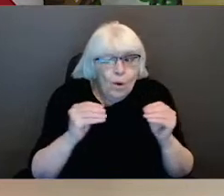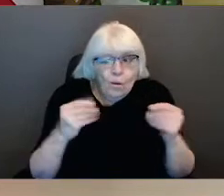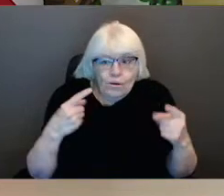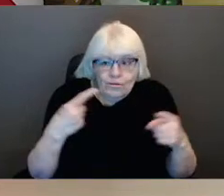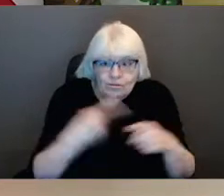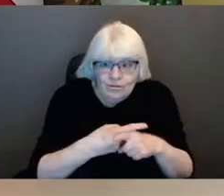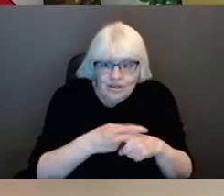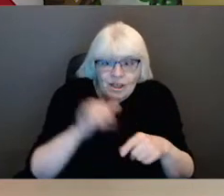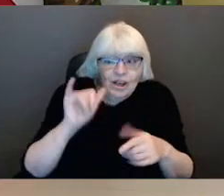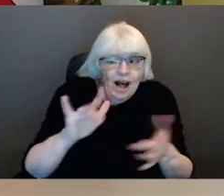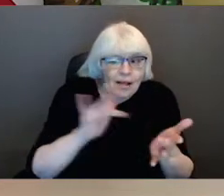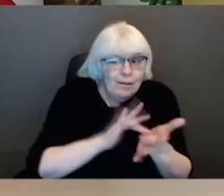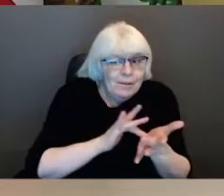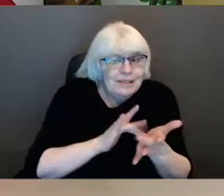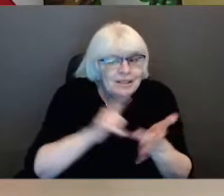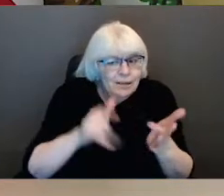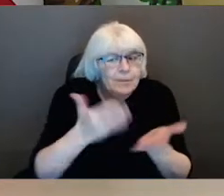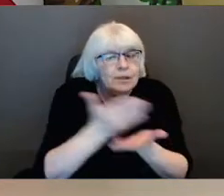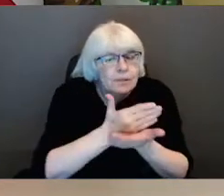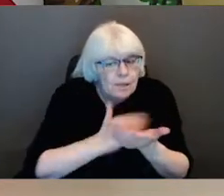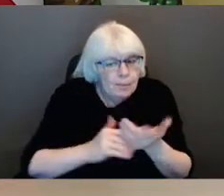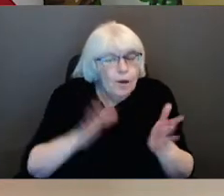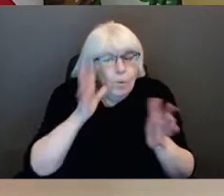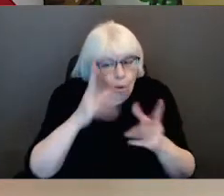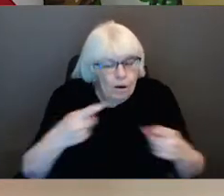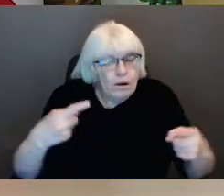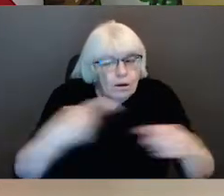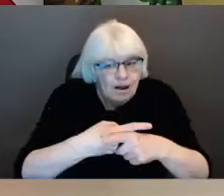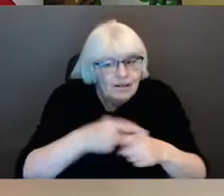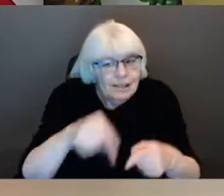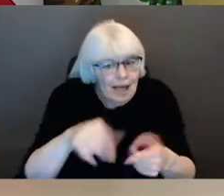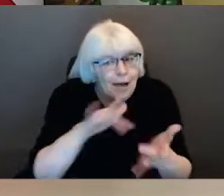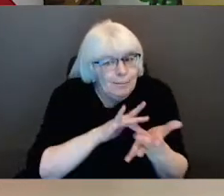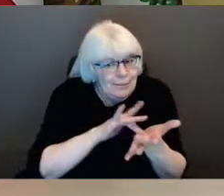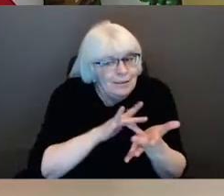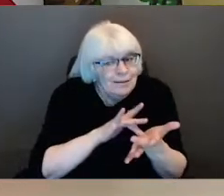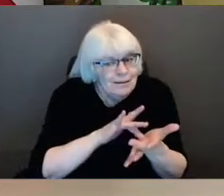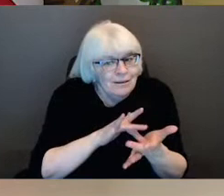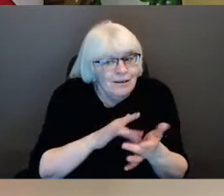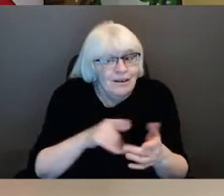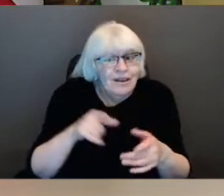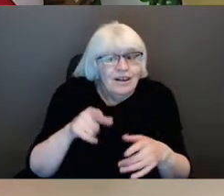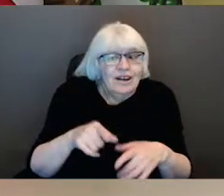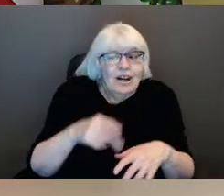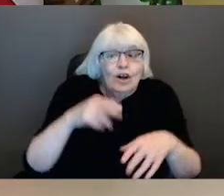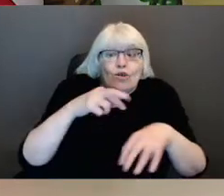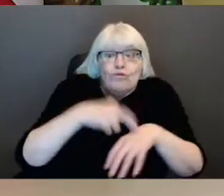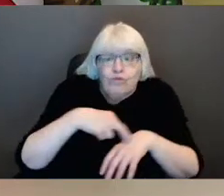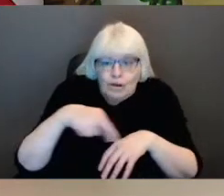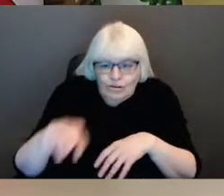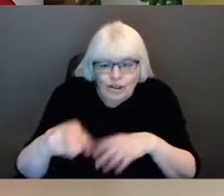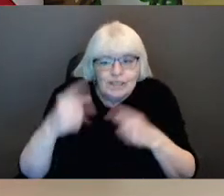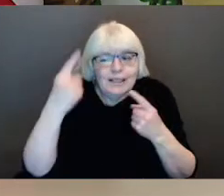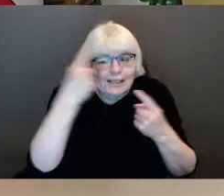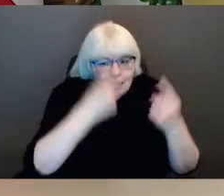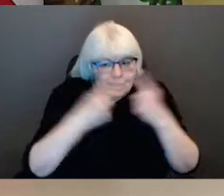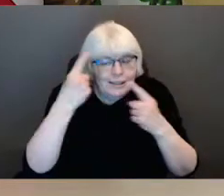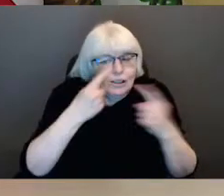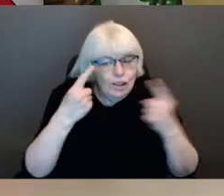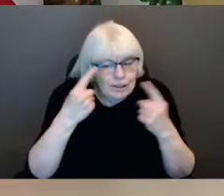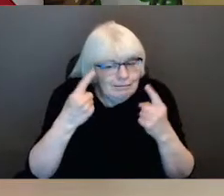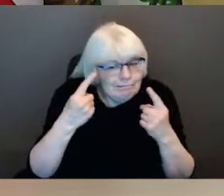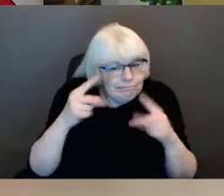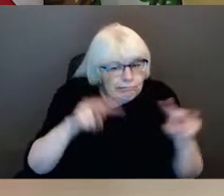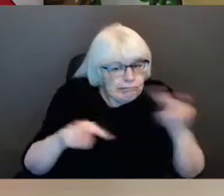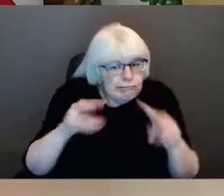and contraindications. They are being referred for consideration of this antiviral,